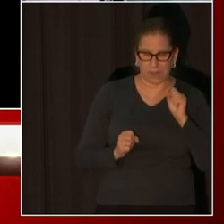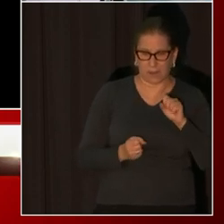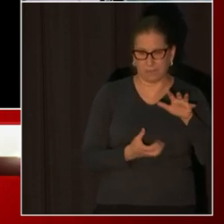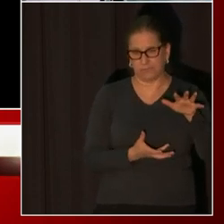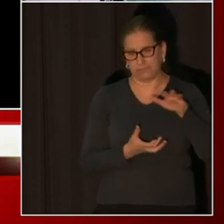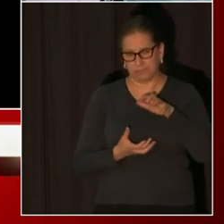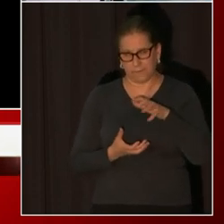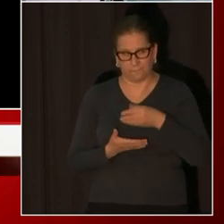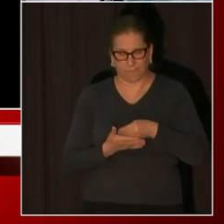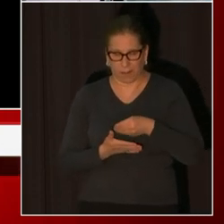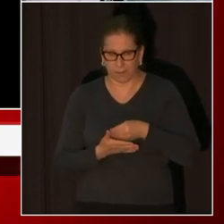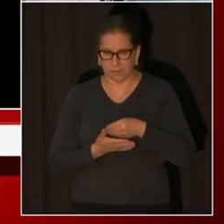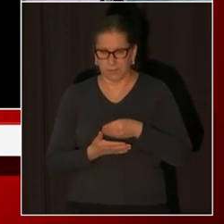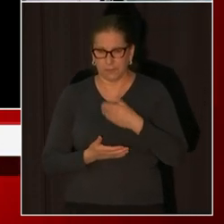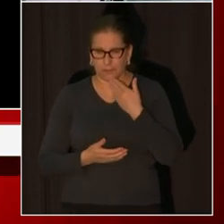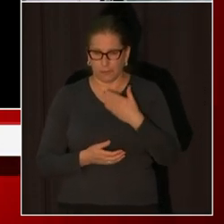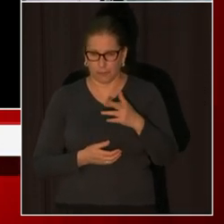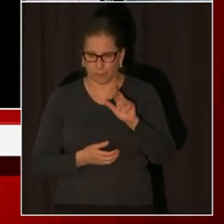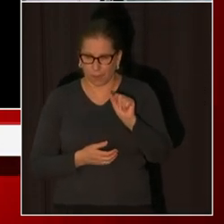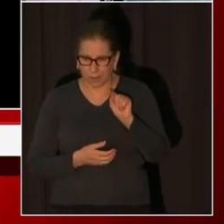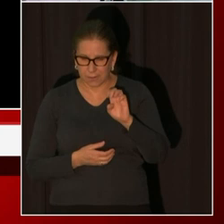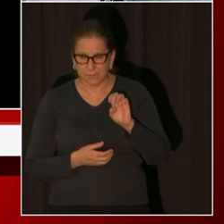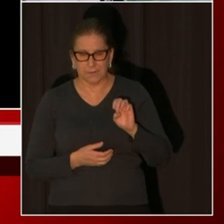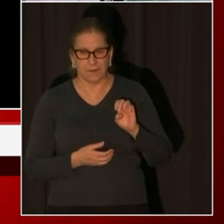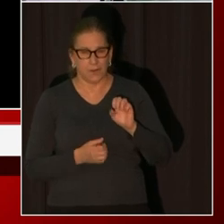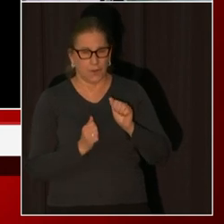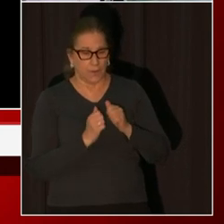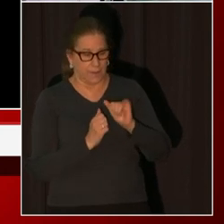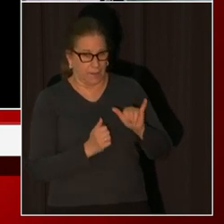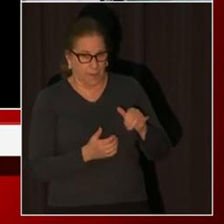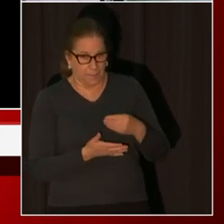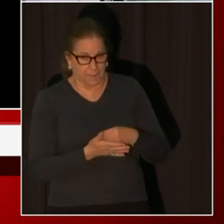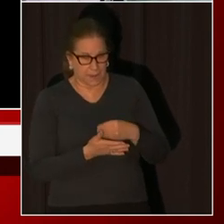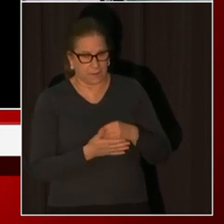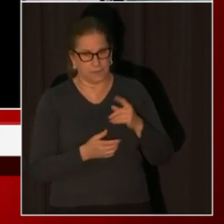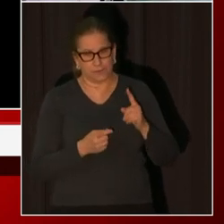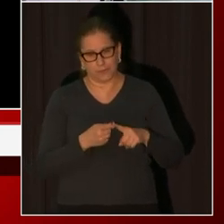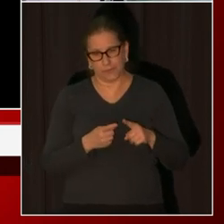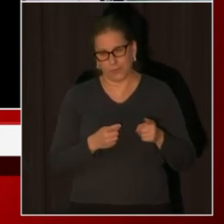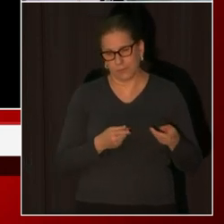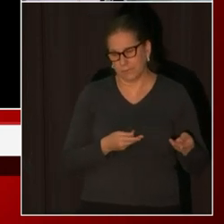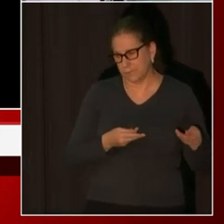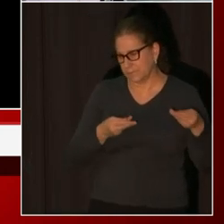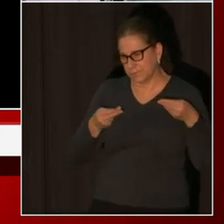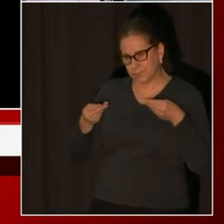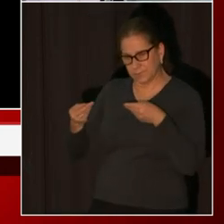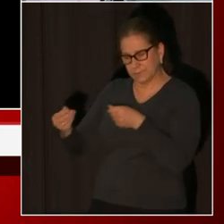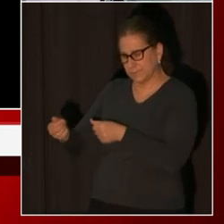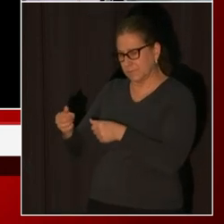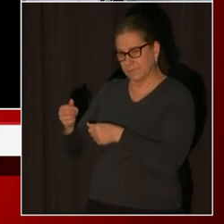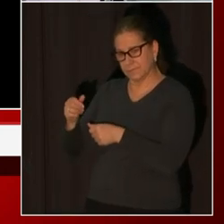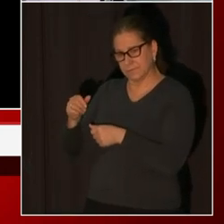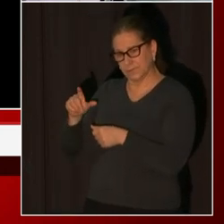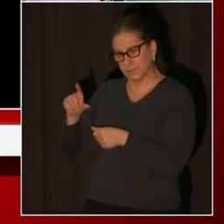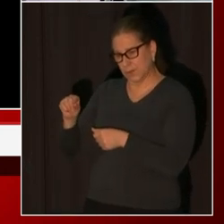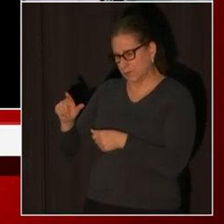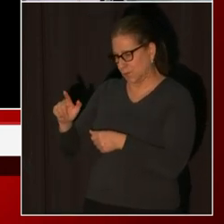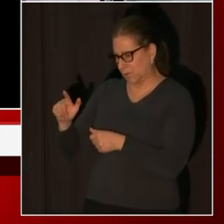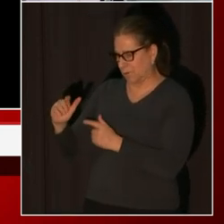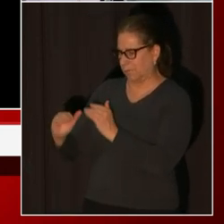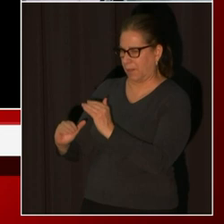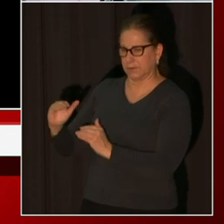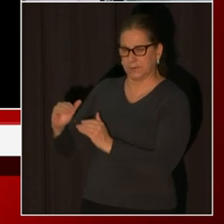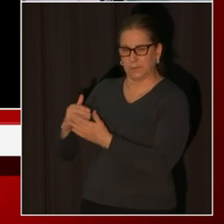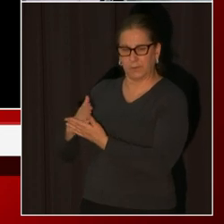process, and we have used those resources to balance in fiscal years 21 and 22. The other thing that we have done